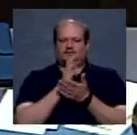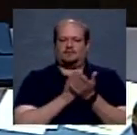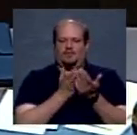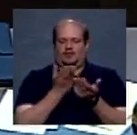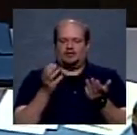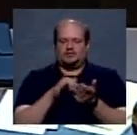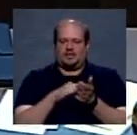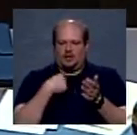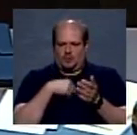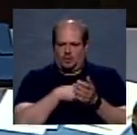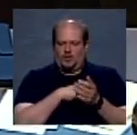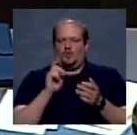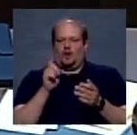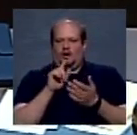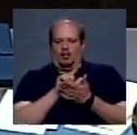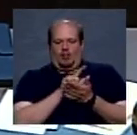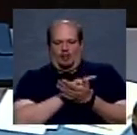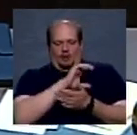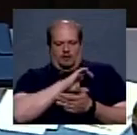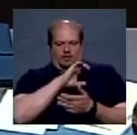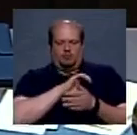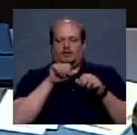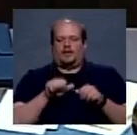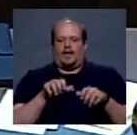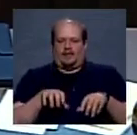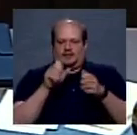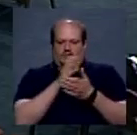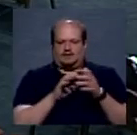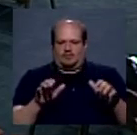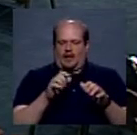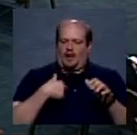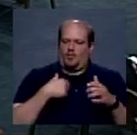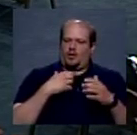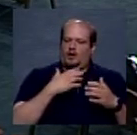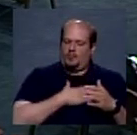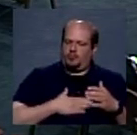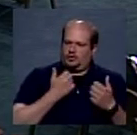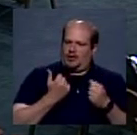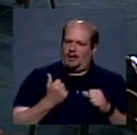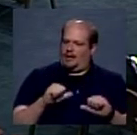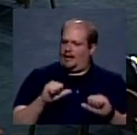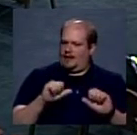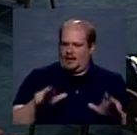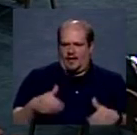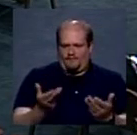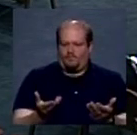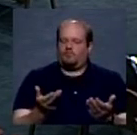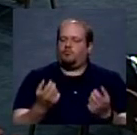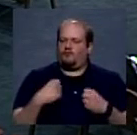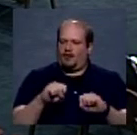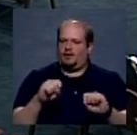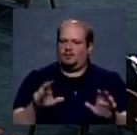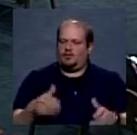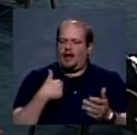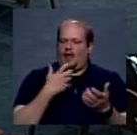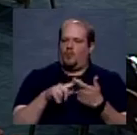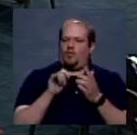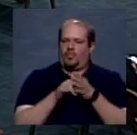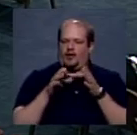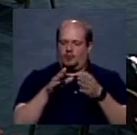that where law enforcement can take some action. I'd appreciate any efforts that you can provide, and because I want that corridor